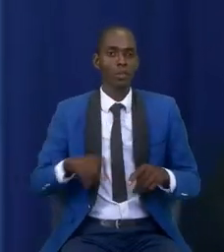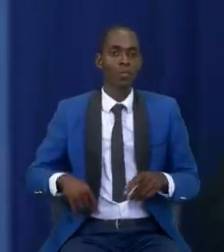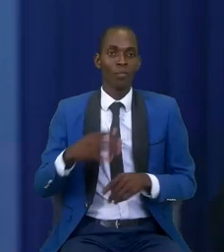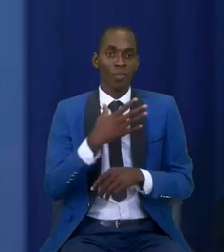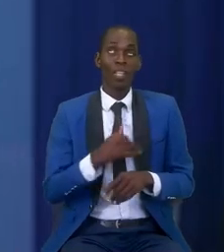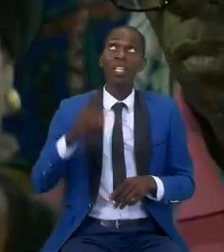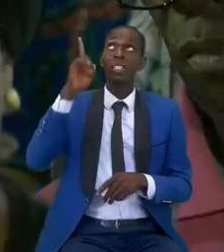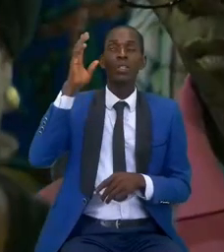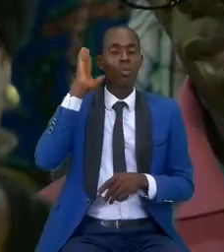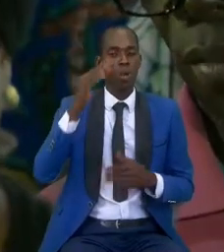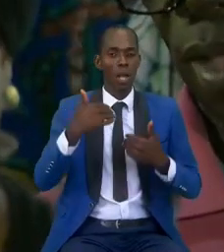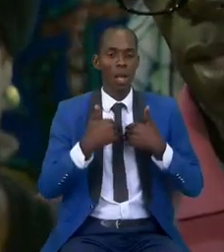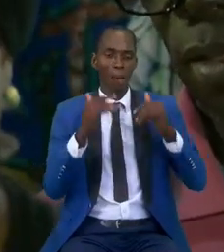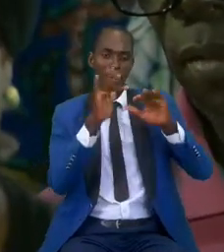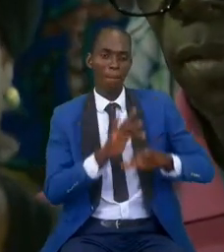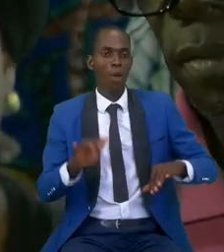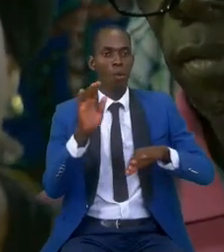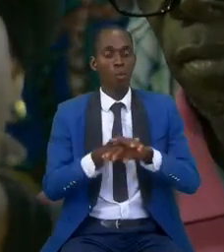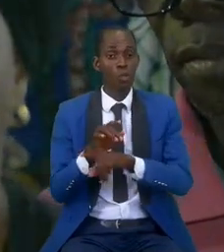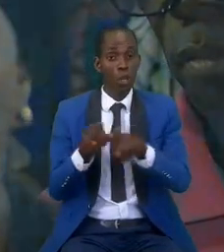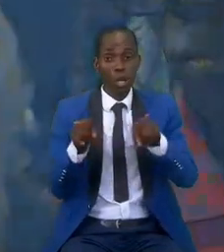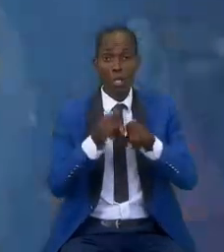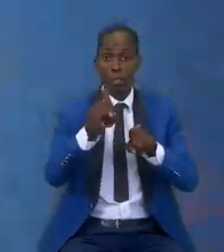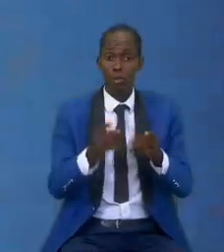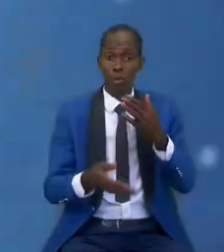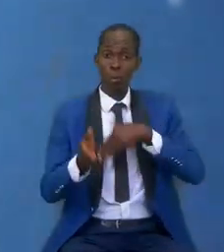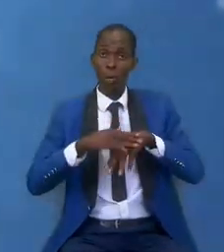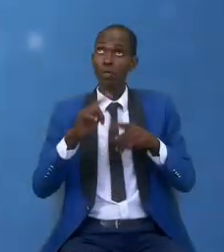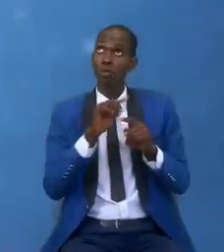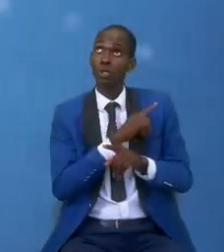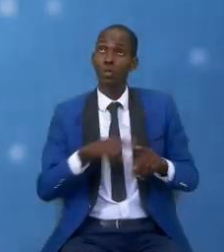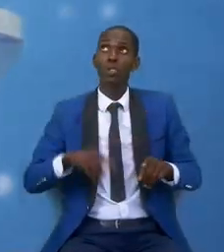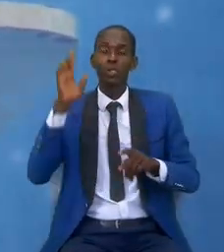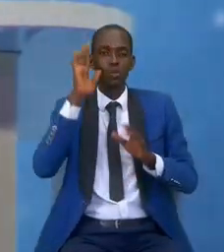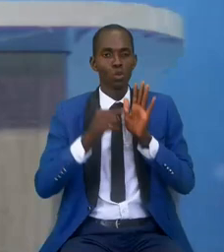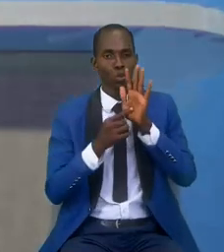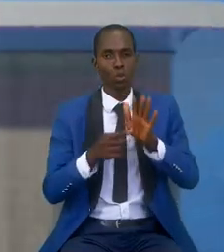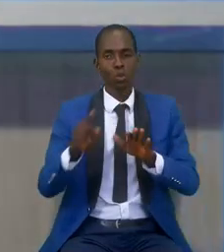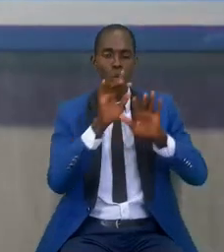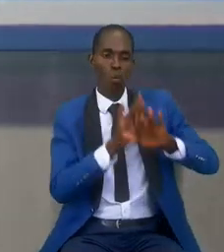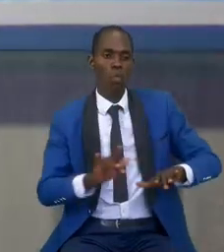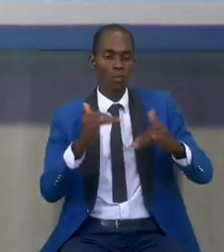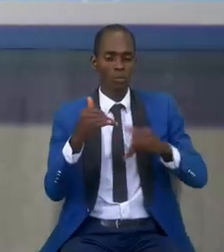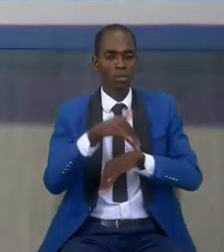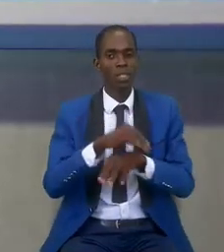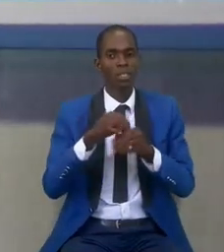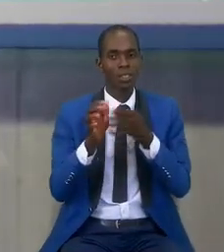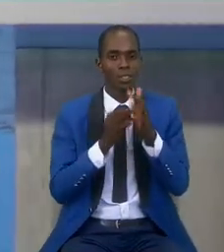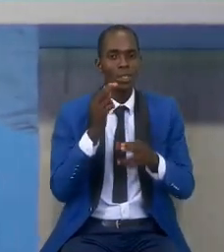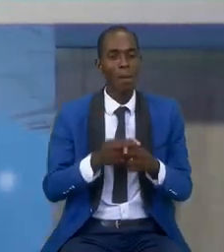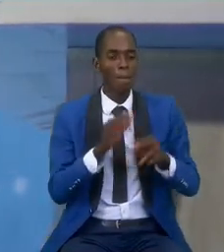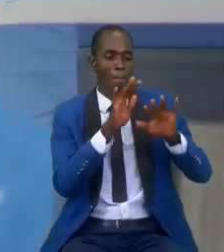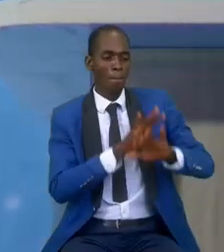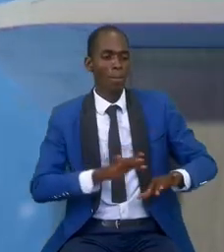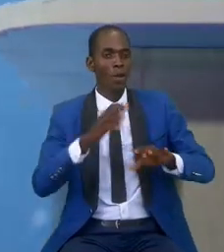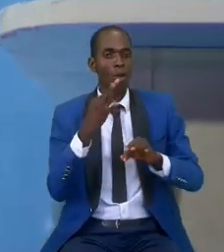Mercy For You in Jesus name in the mercy of Salvation in the mercy of Assad prayer is the mercy of